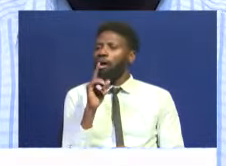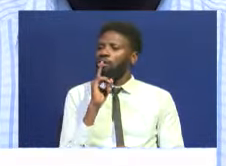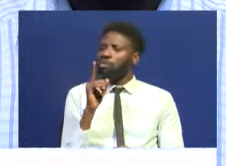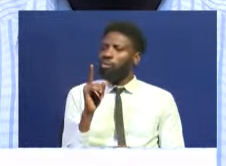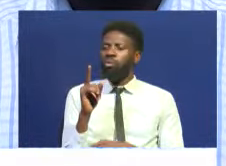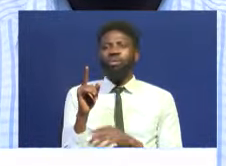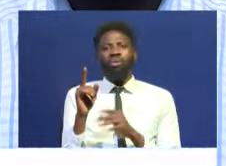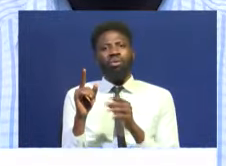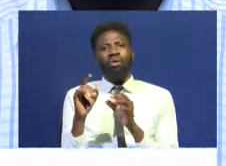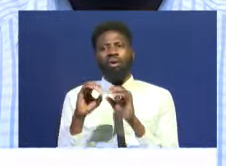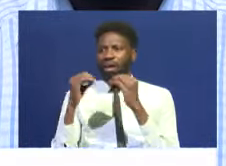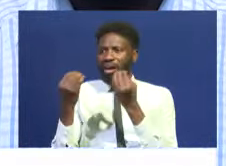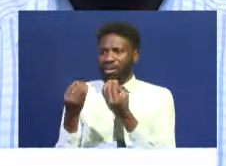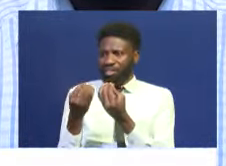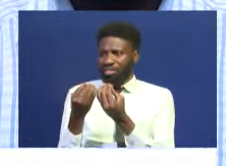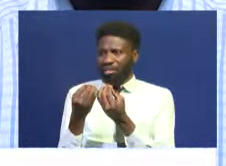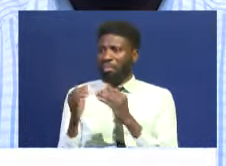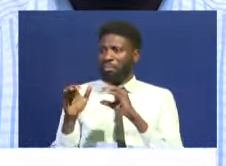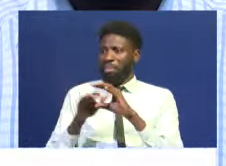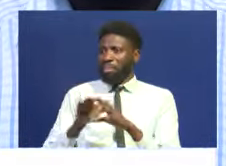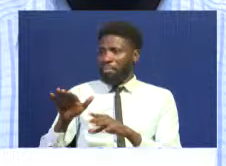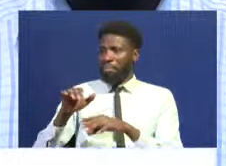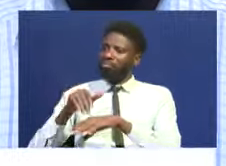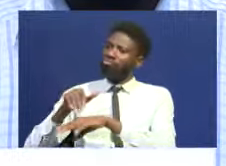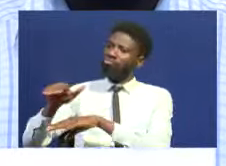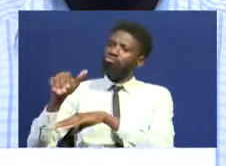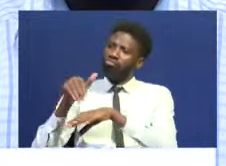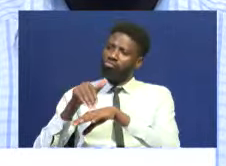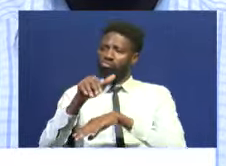the organization is going to share with its members so that they can put